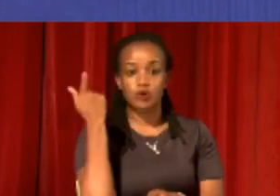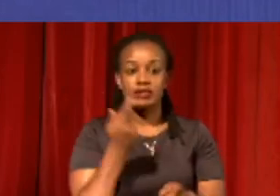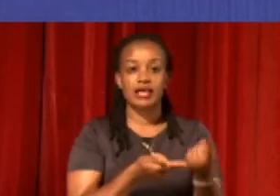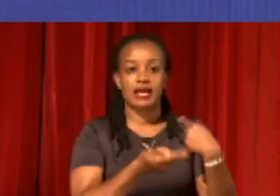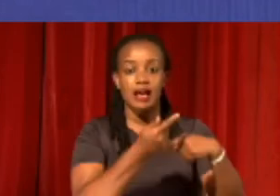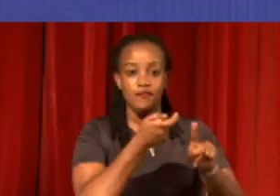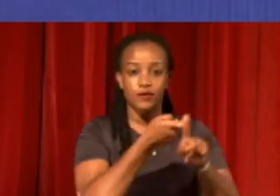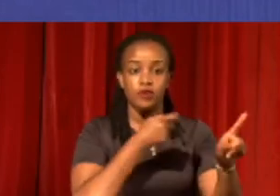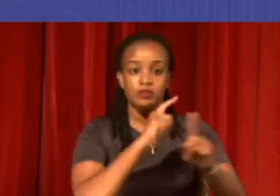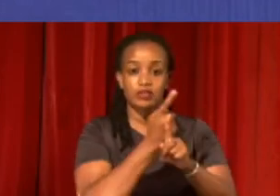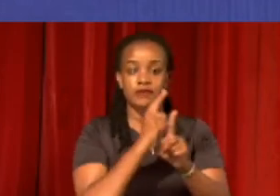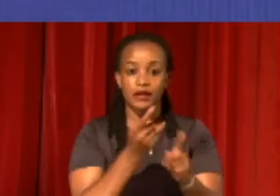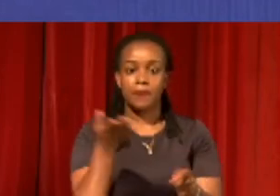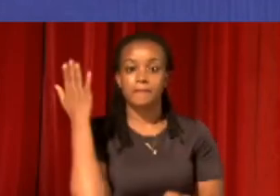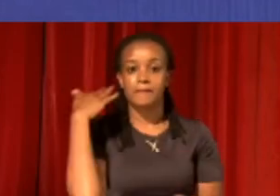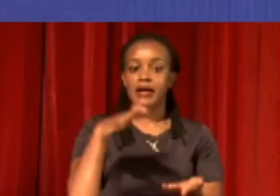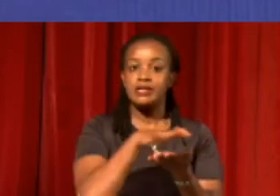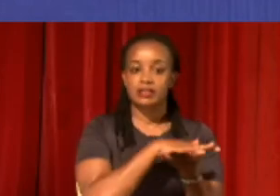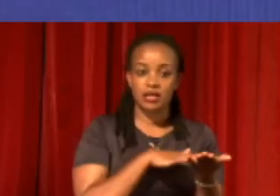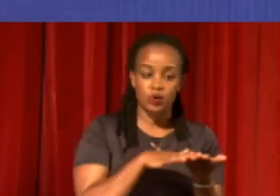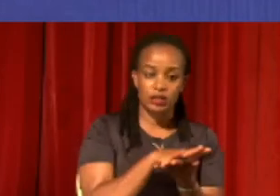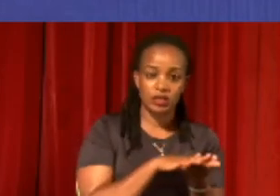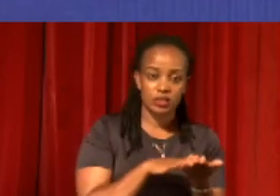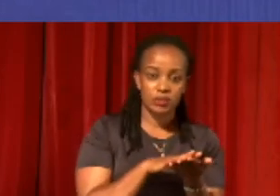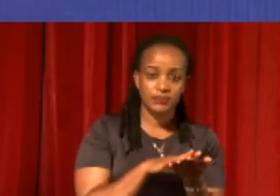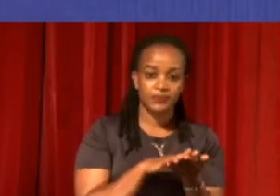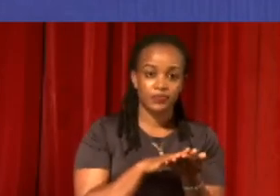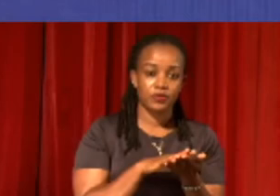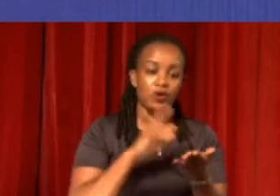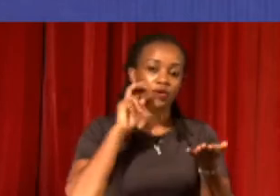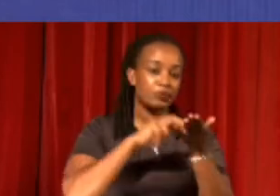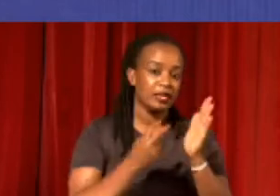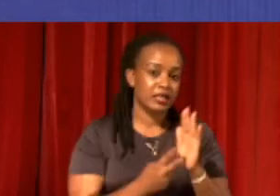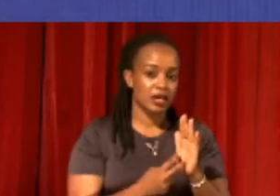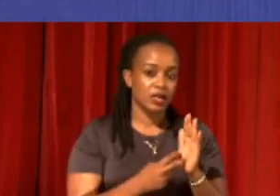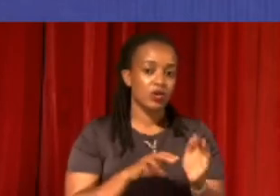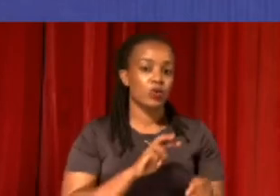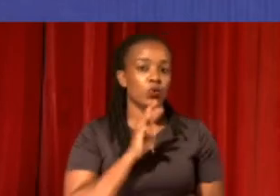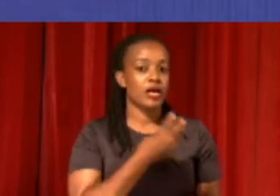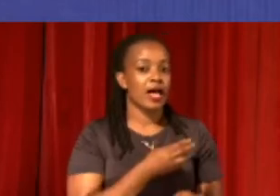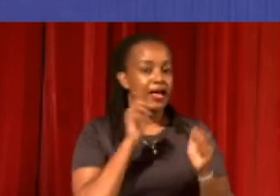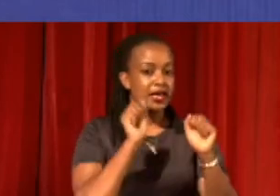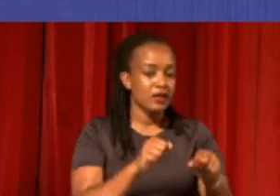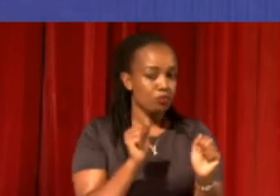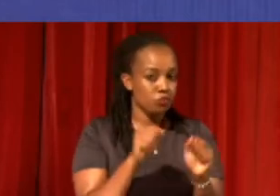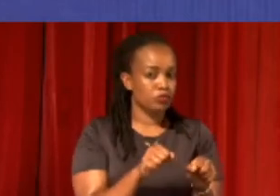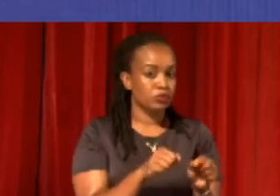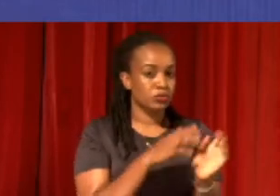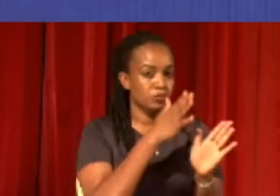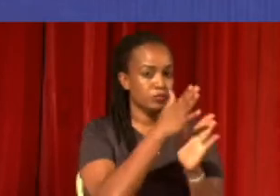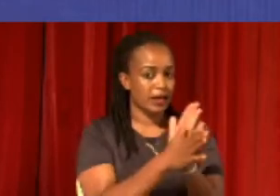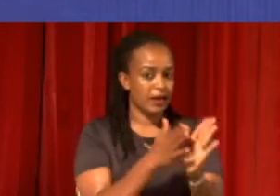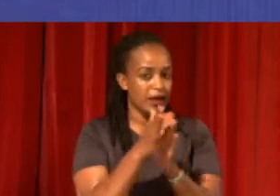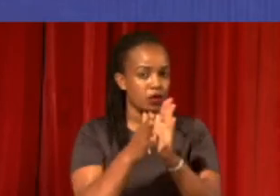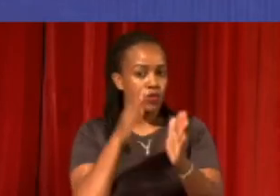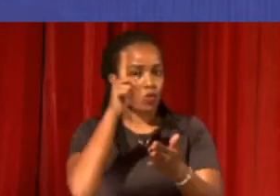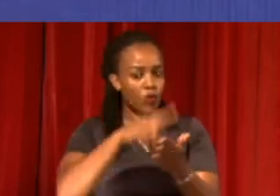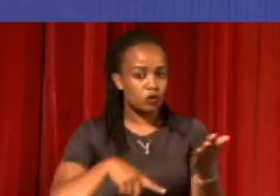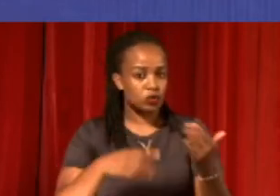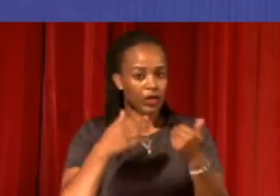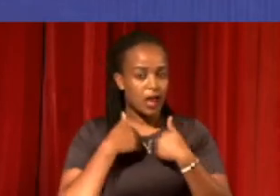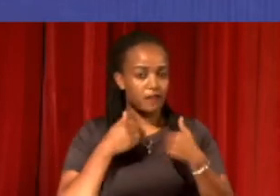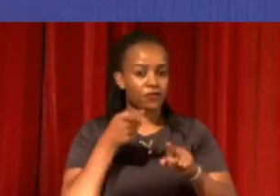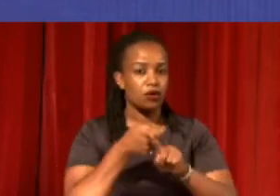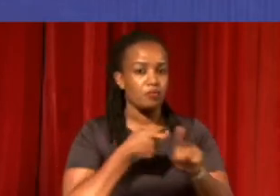able to assess and see the needs that they have. So we are able to plug in what we have from the research